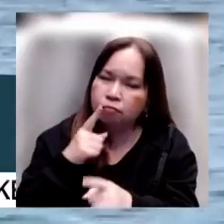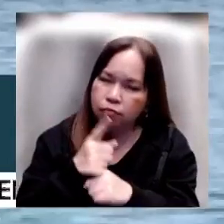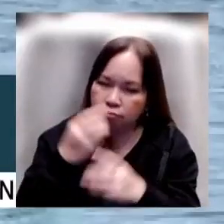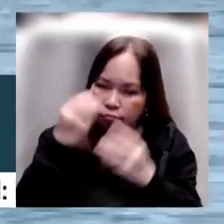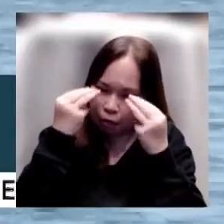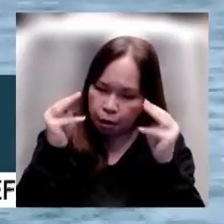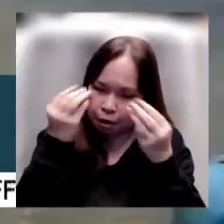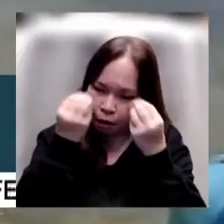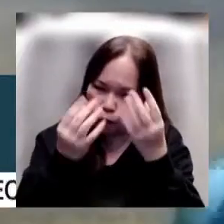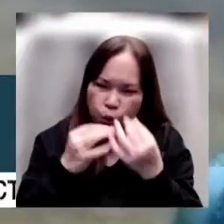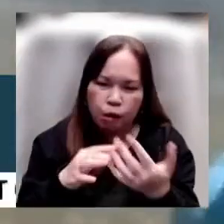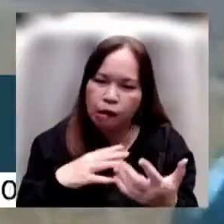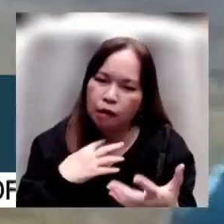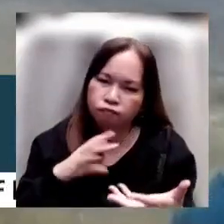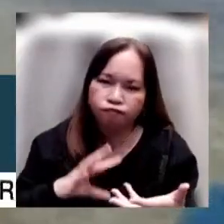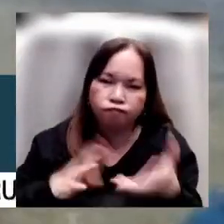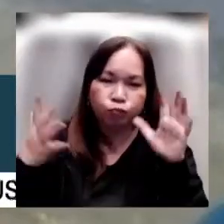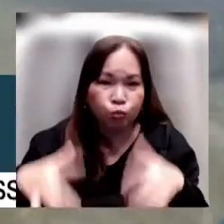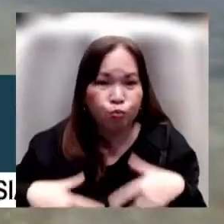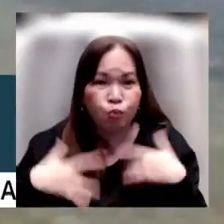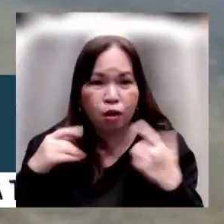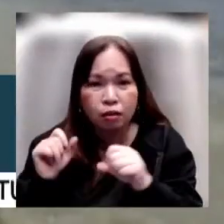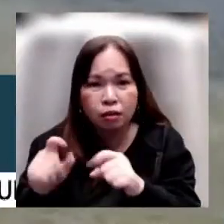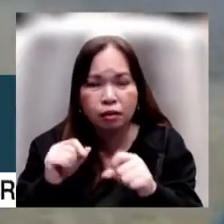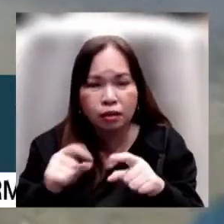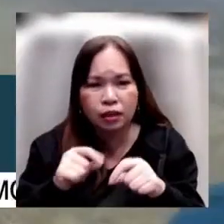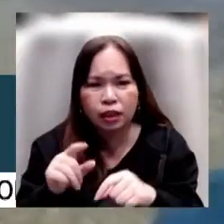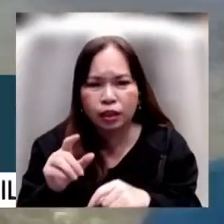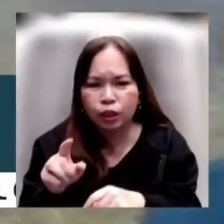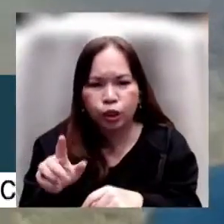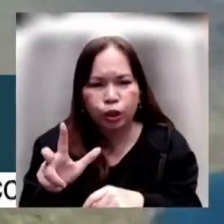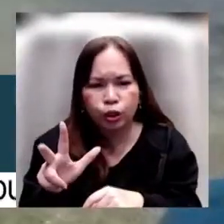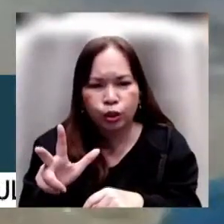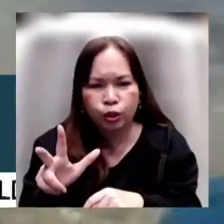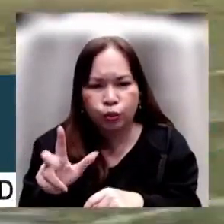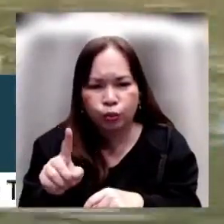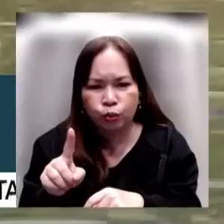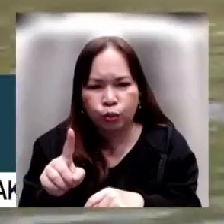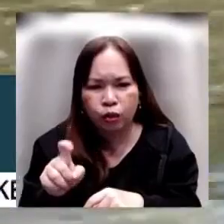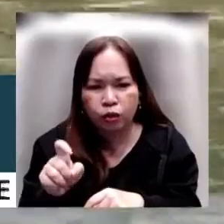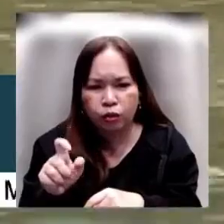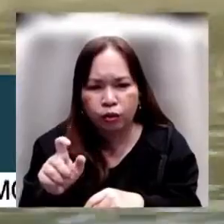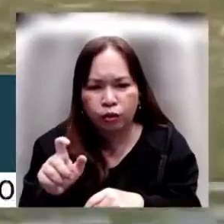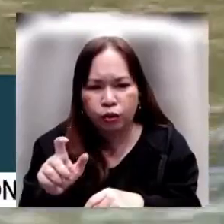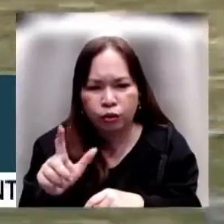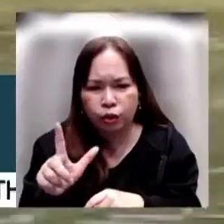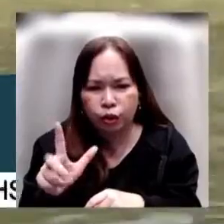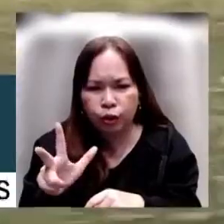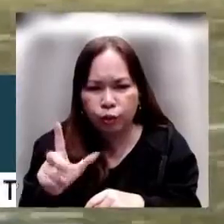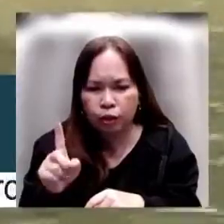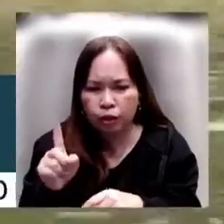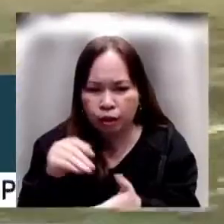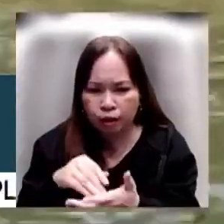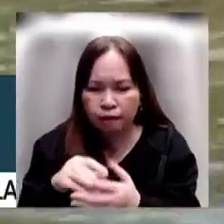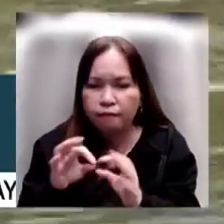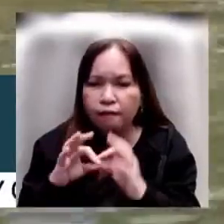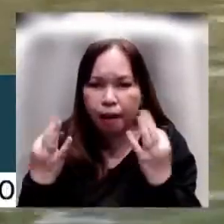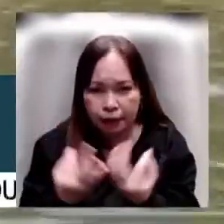over 31,000 families in Oriental Mindoro. Bureau of Fisheries and Aquatic Resources will conduct another examination